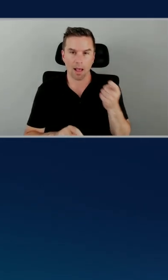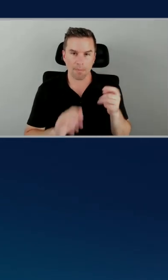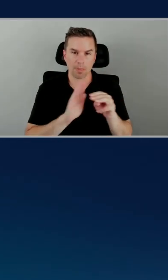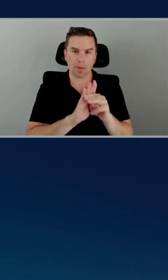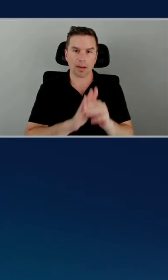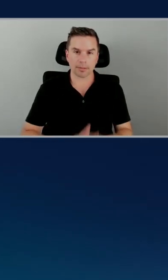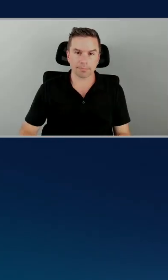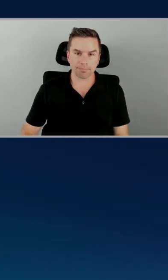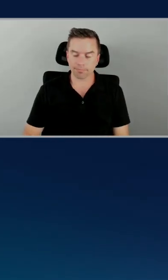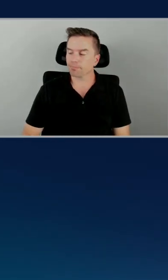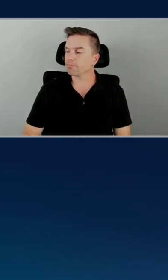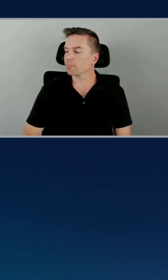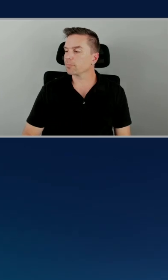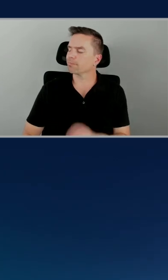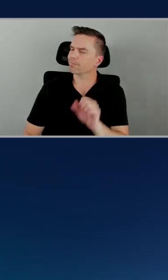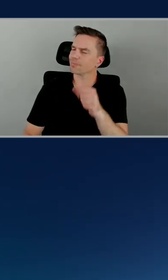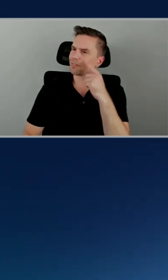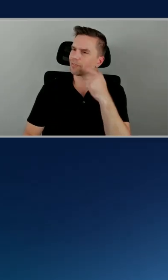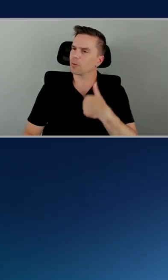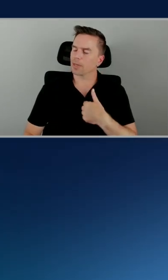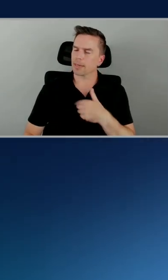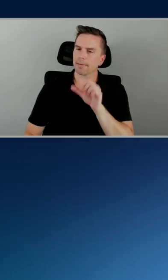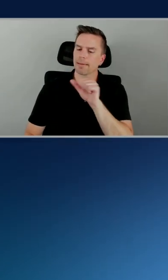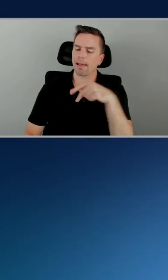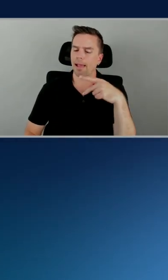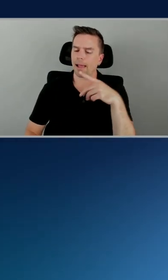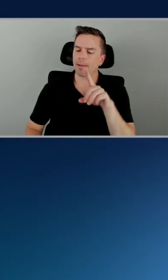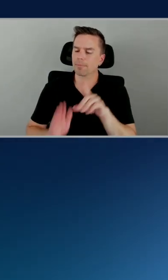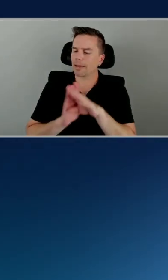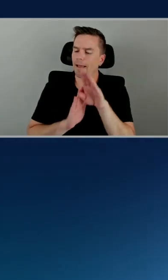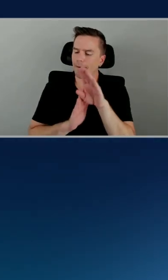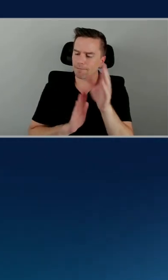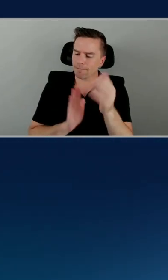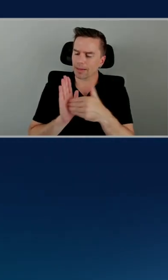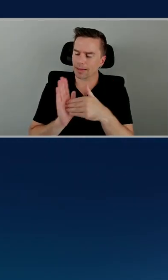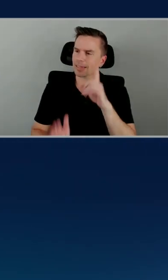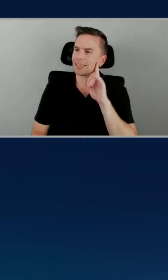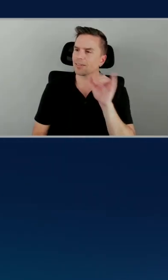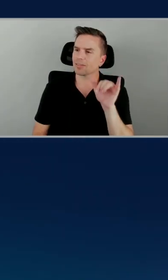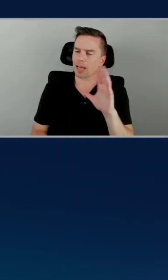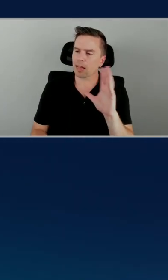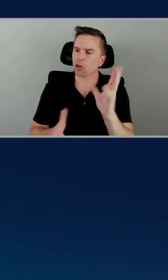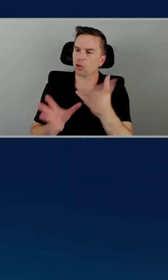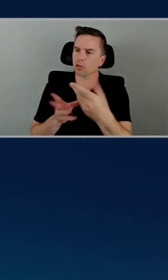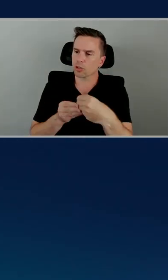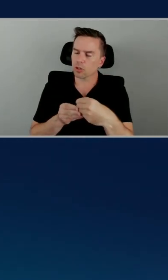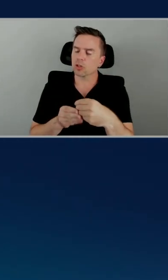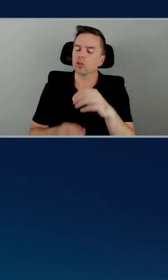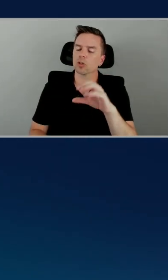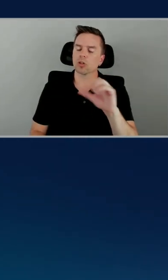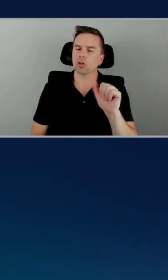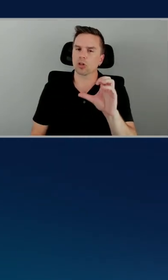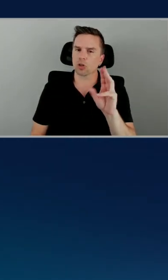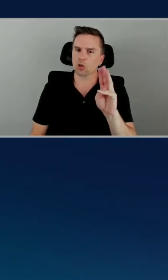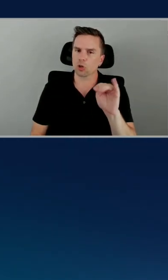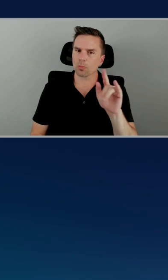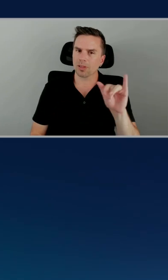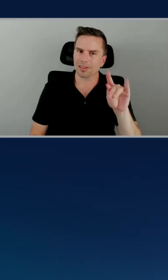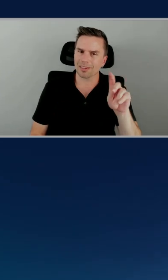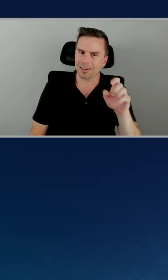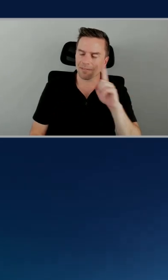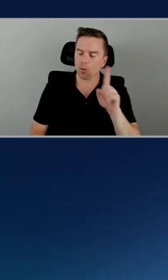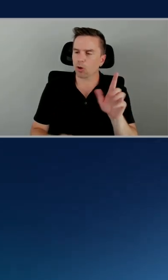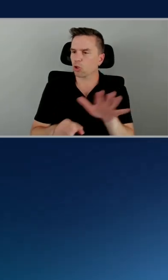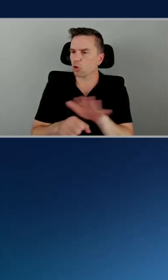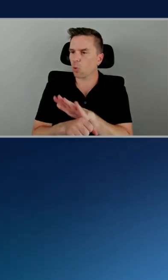me, app dev over here, it sounds like these are cumulative towards the total latency across the entire application. Yeah.